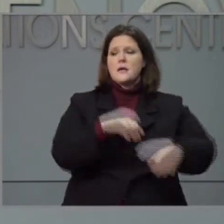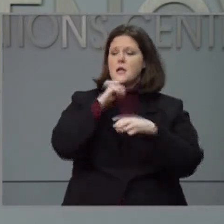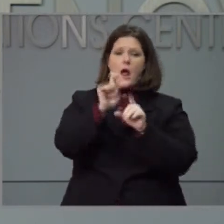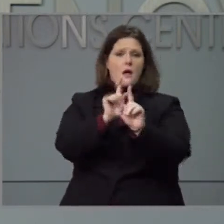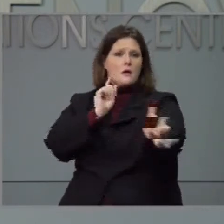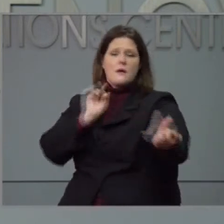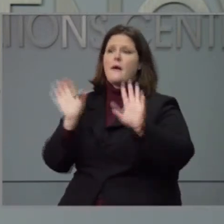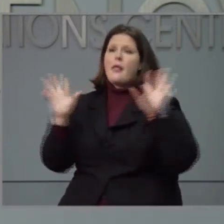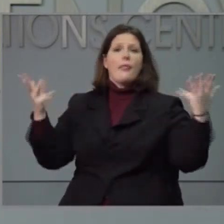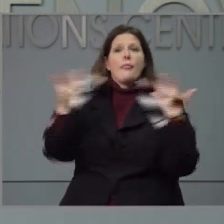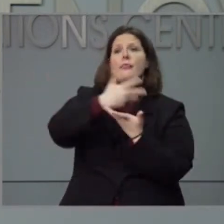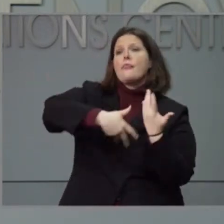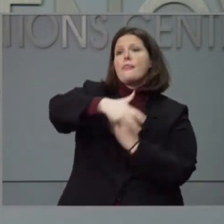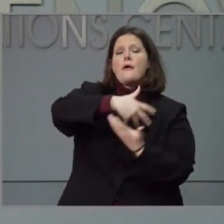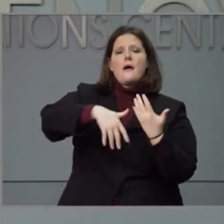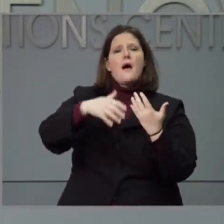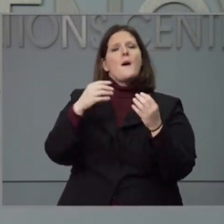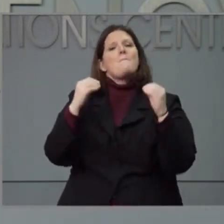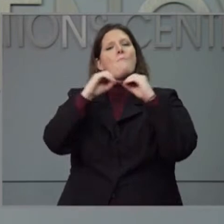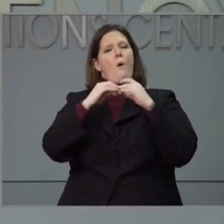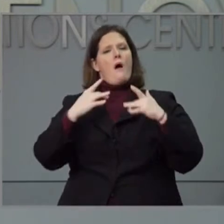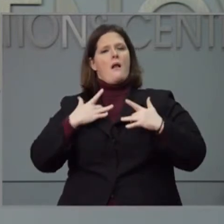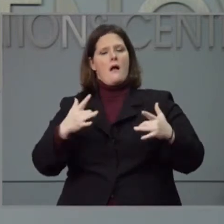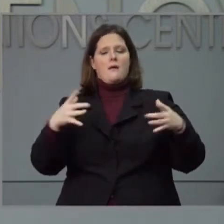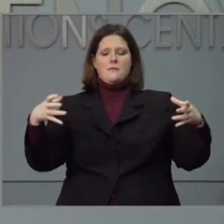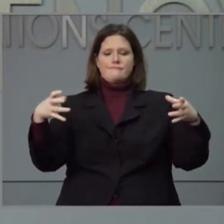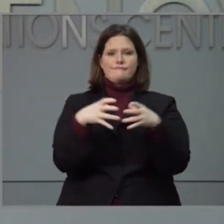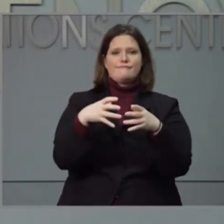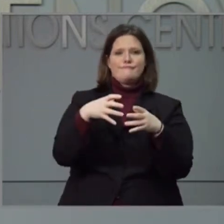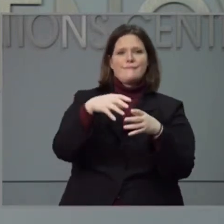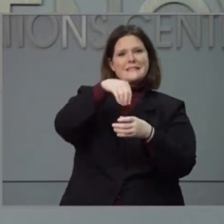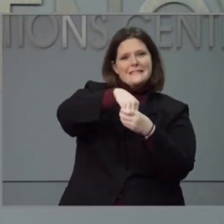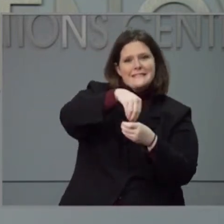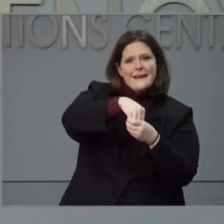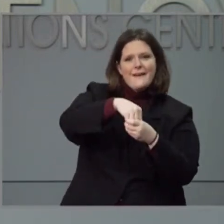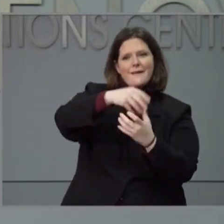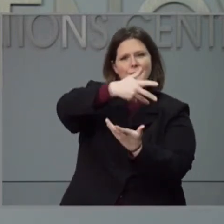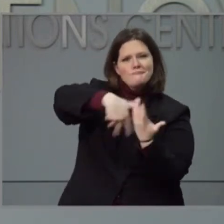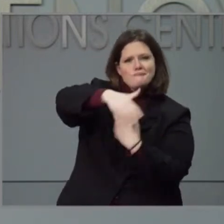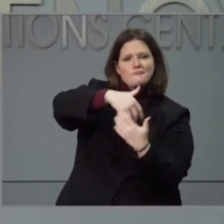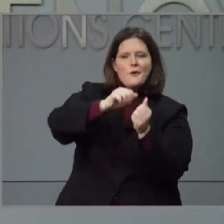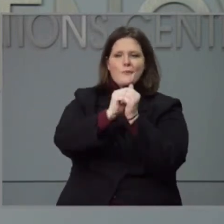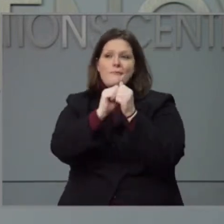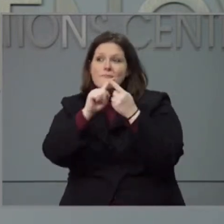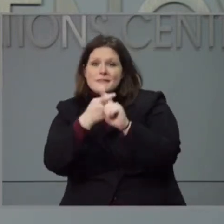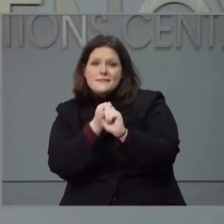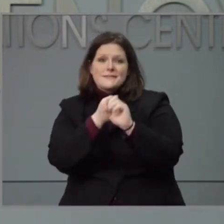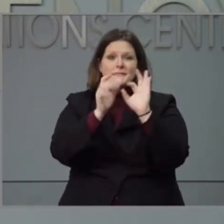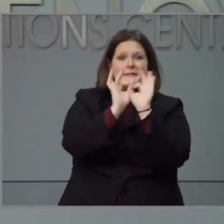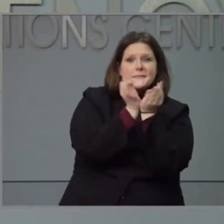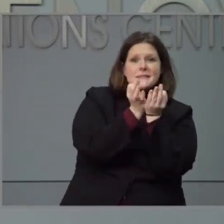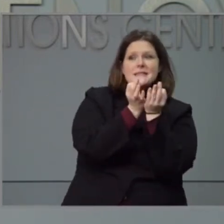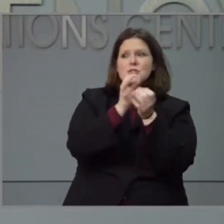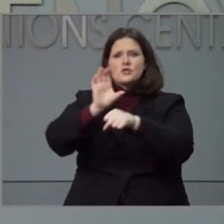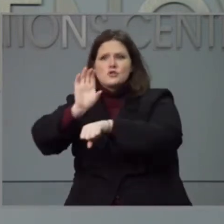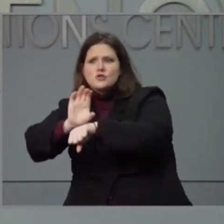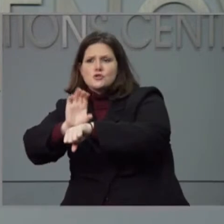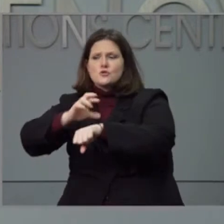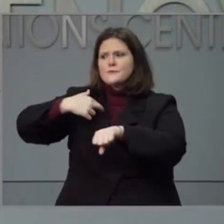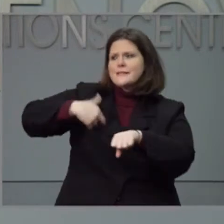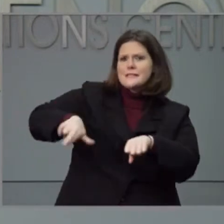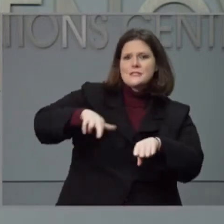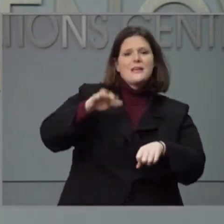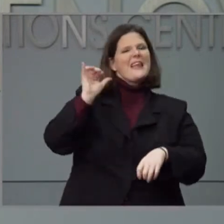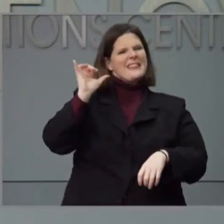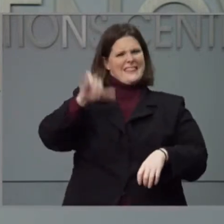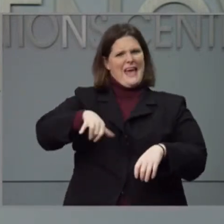in informal social gatherings, in religious settings, and others. It's why the governor took the step this week to